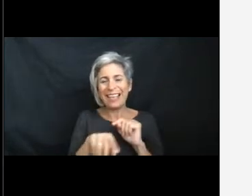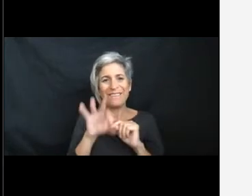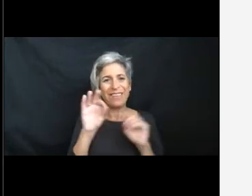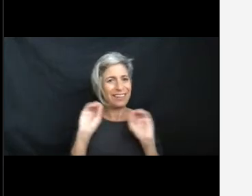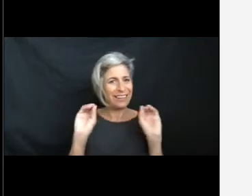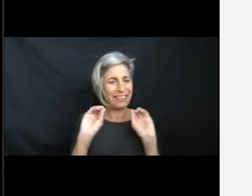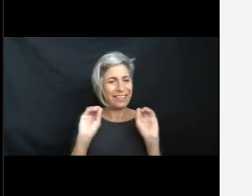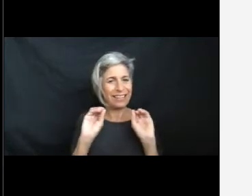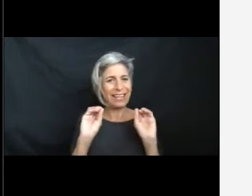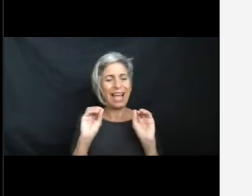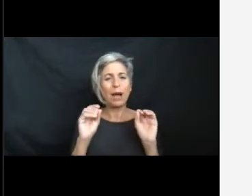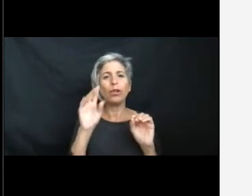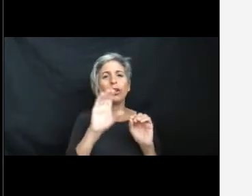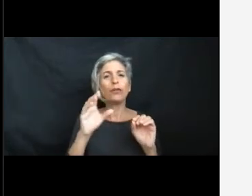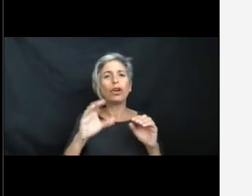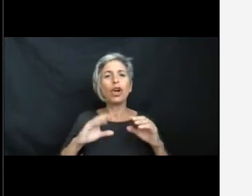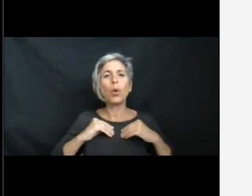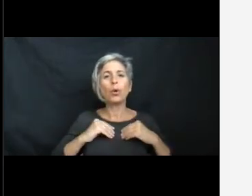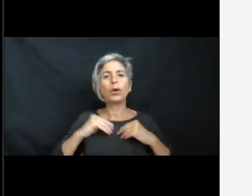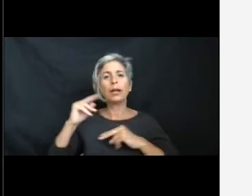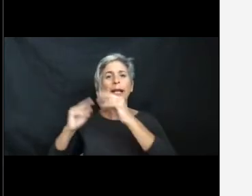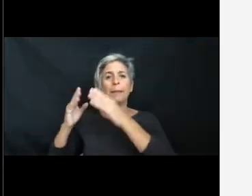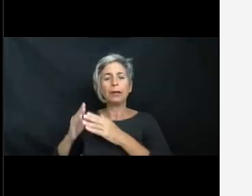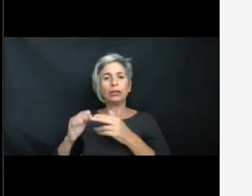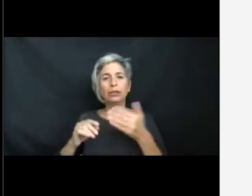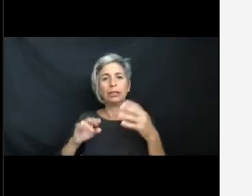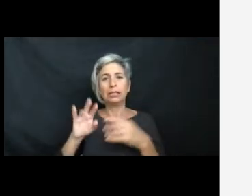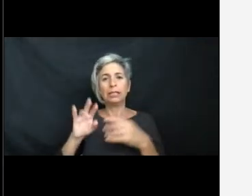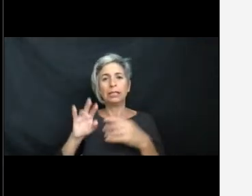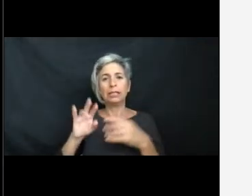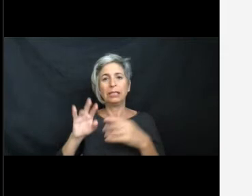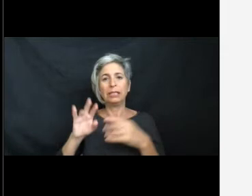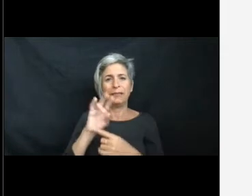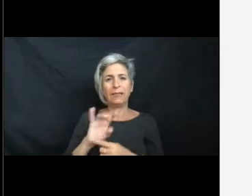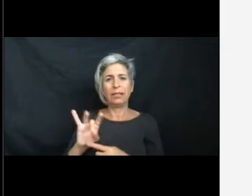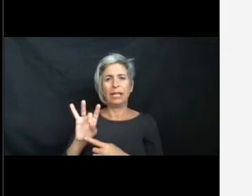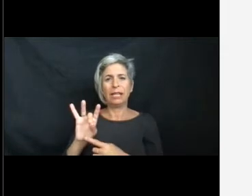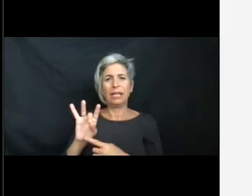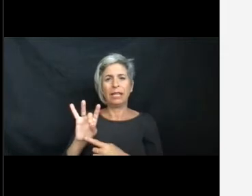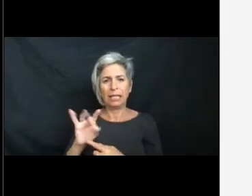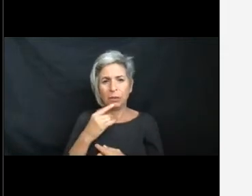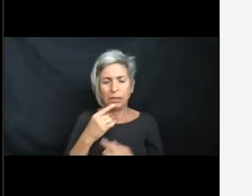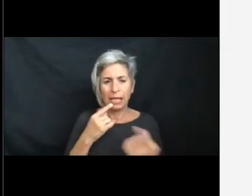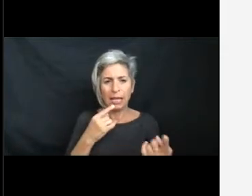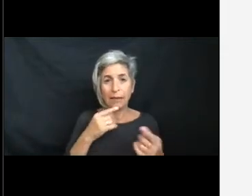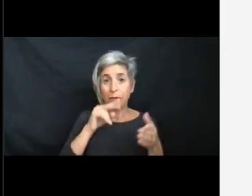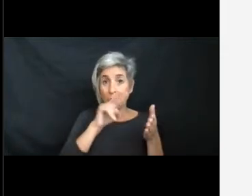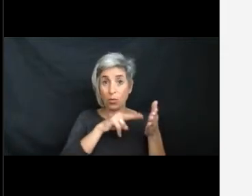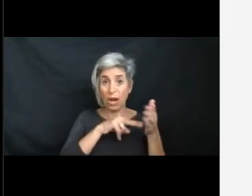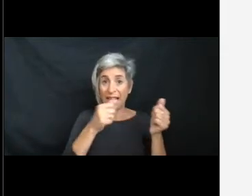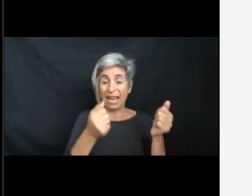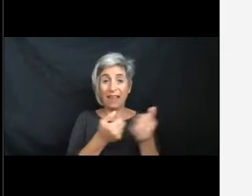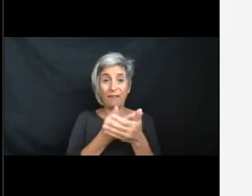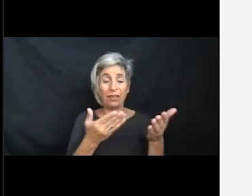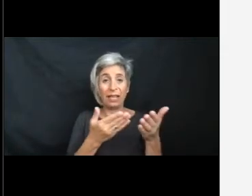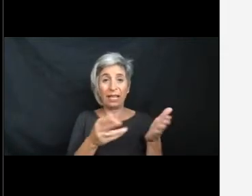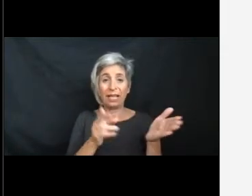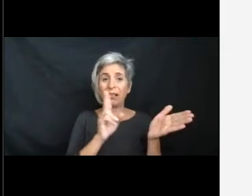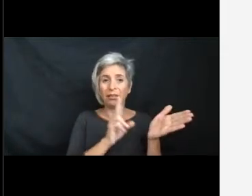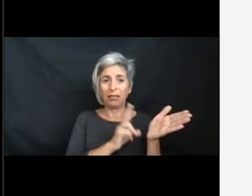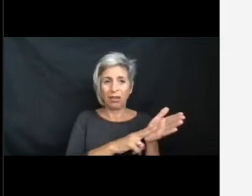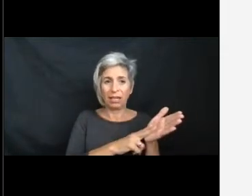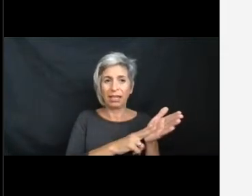to owner builder. And then down here, there's 7 and 8. We need to sign and say that we've read everything and we are logging in. So let me just